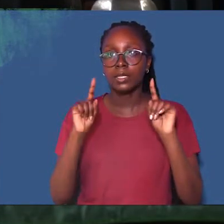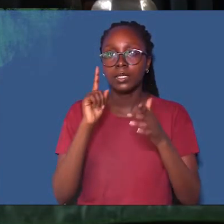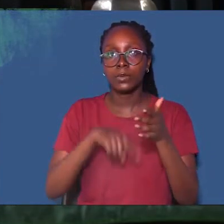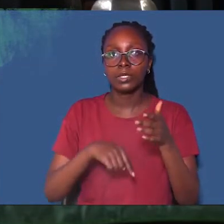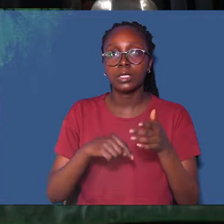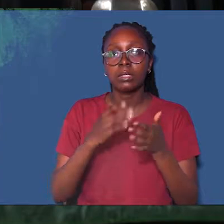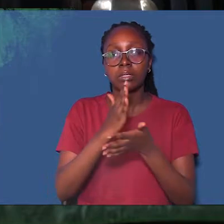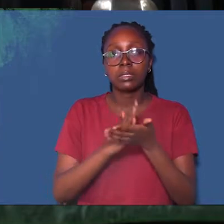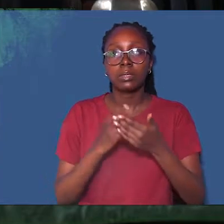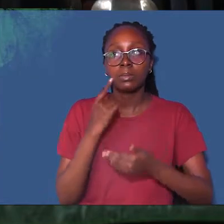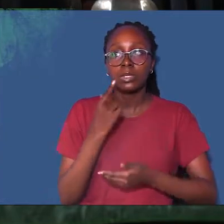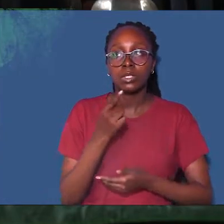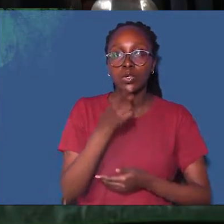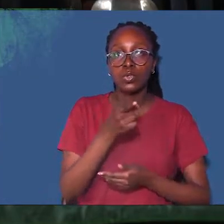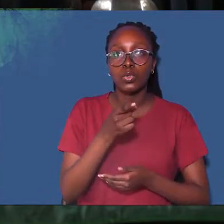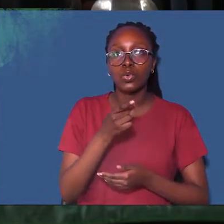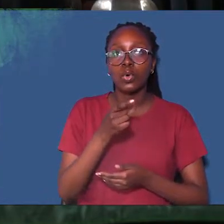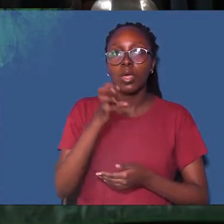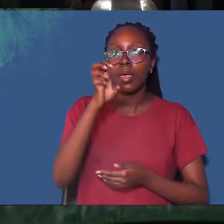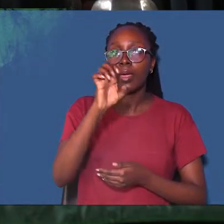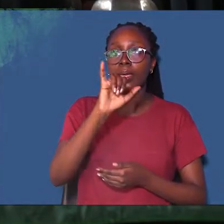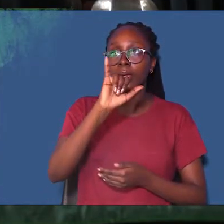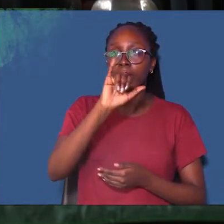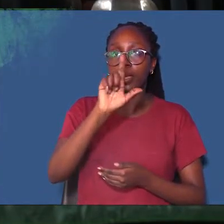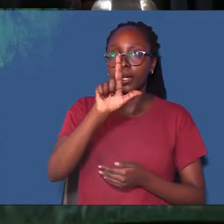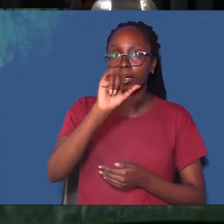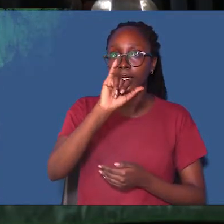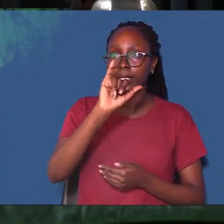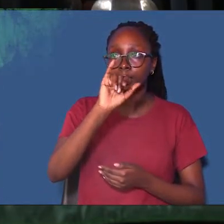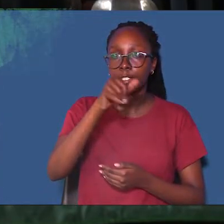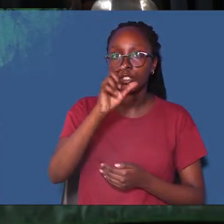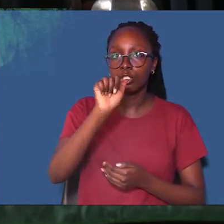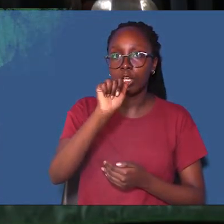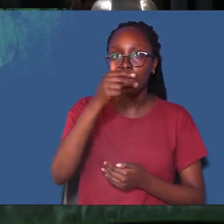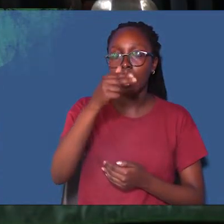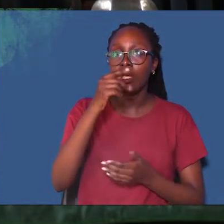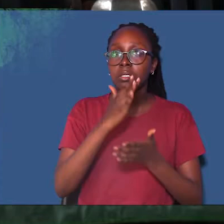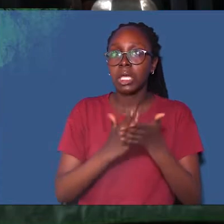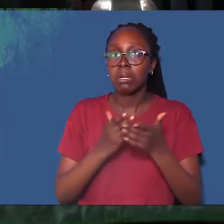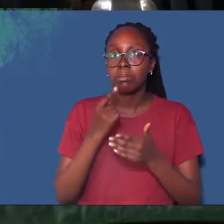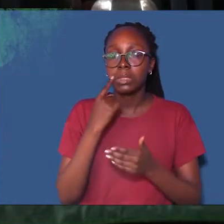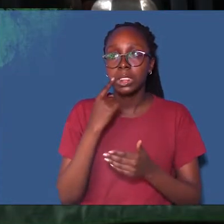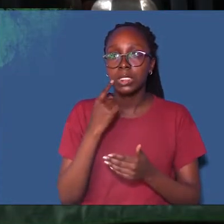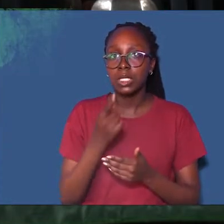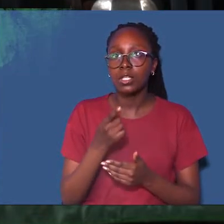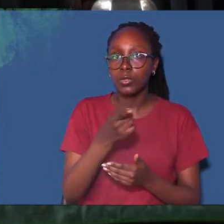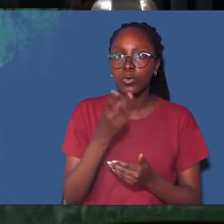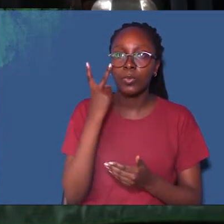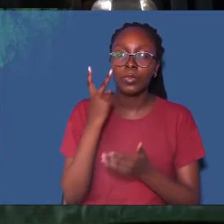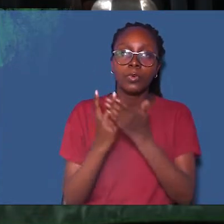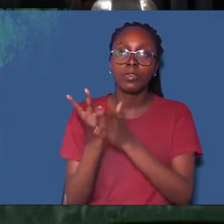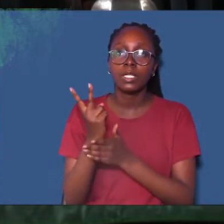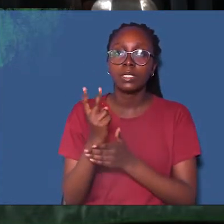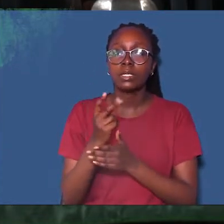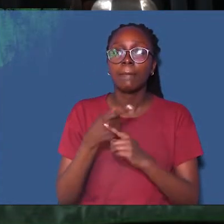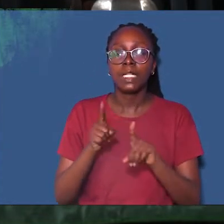that one of the prophets of long ago has come back to life.' 'But what about you?' he asked.